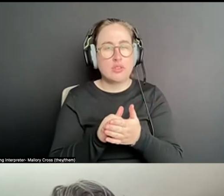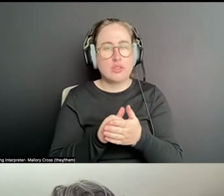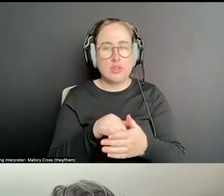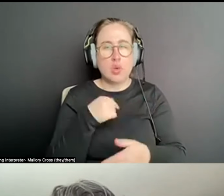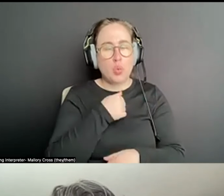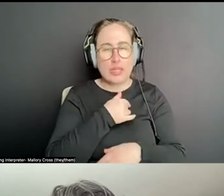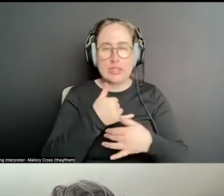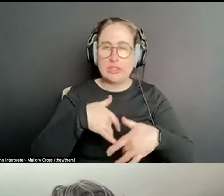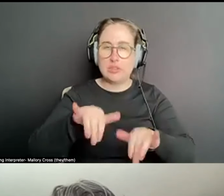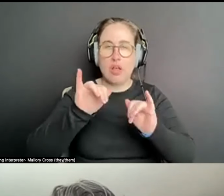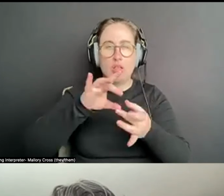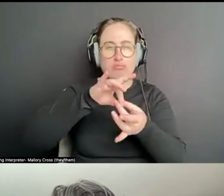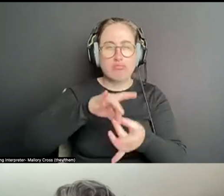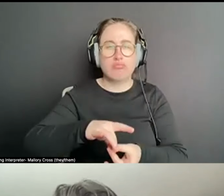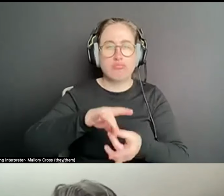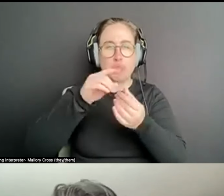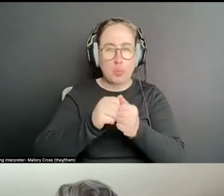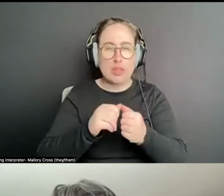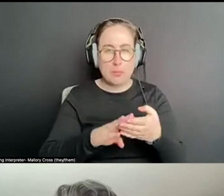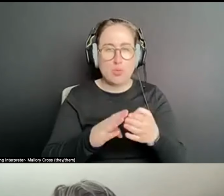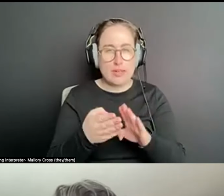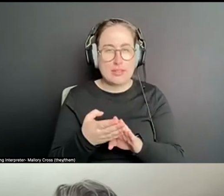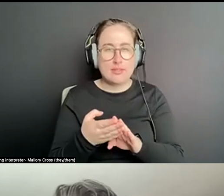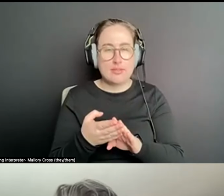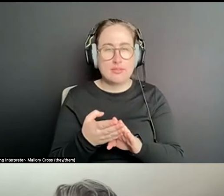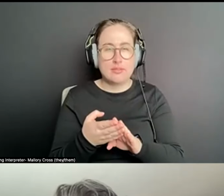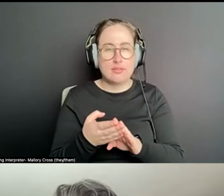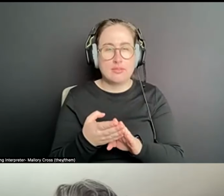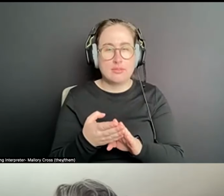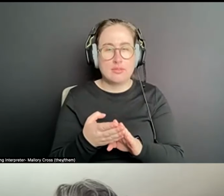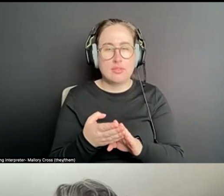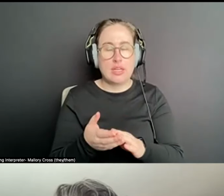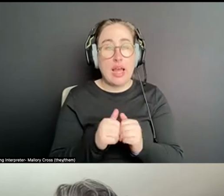grounded in community by figuring out ways to